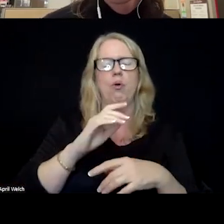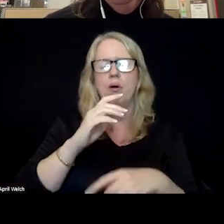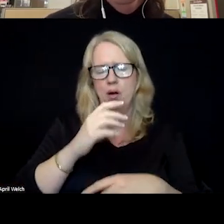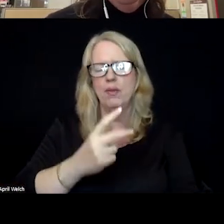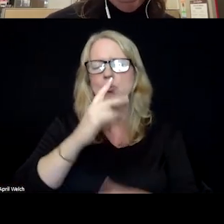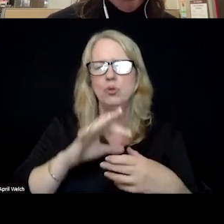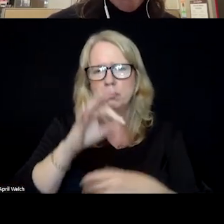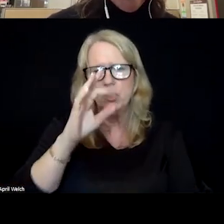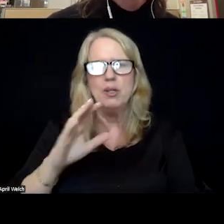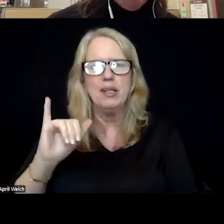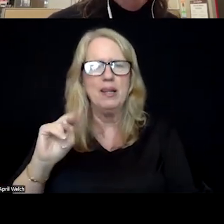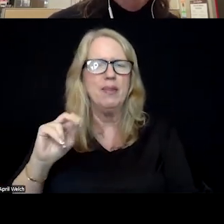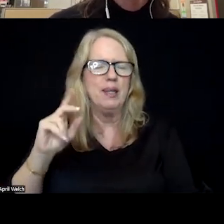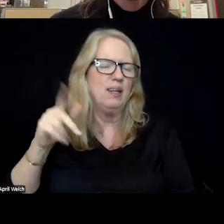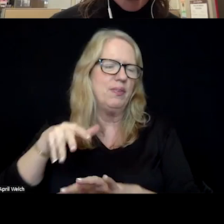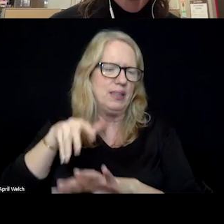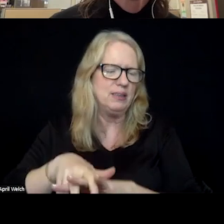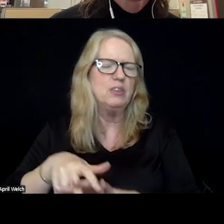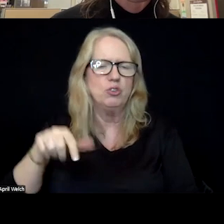relatives. Next slide.